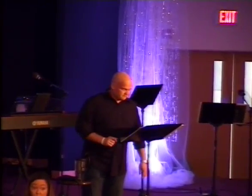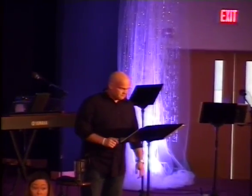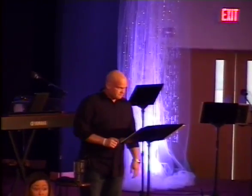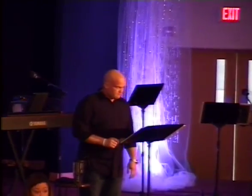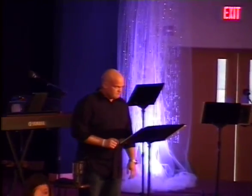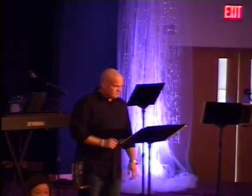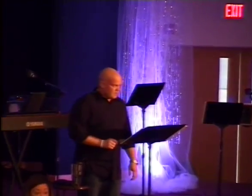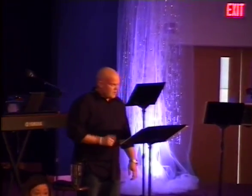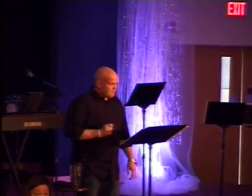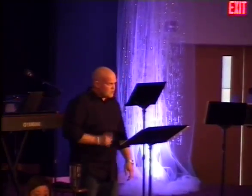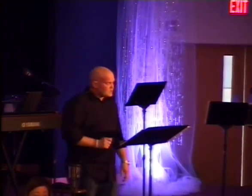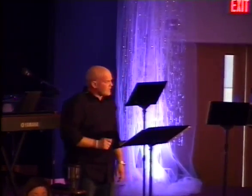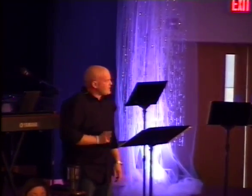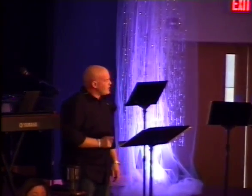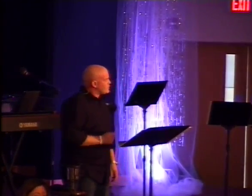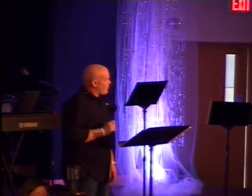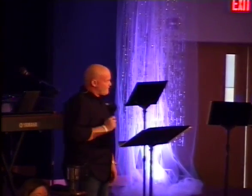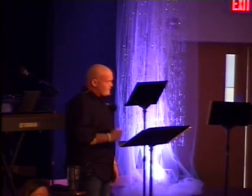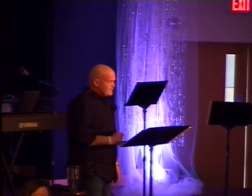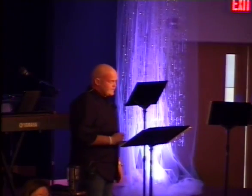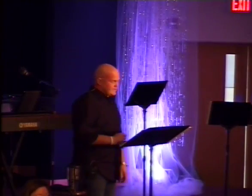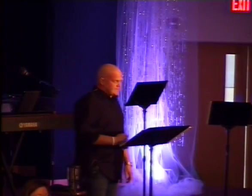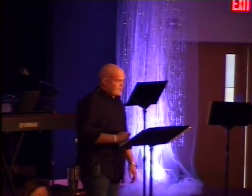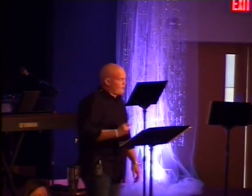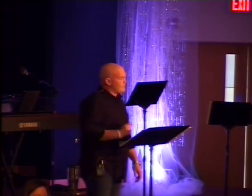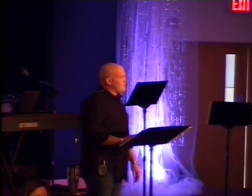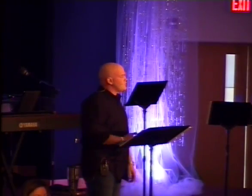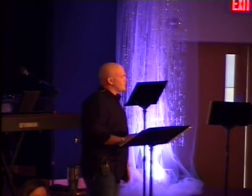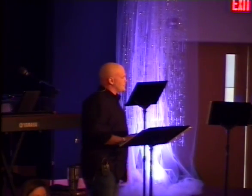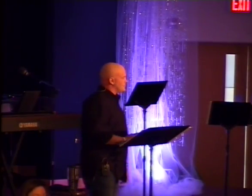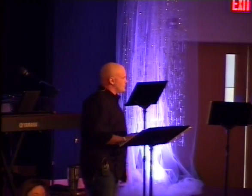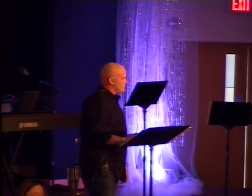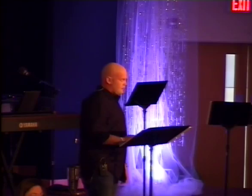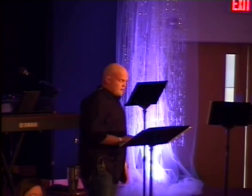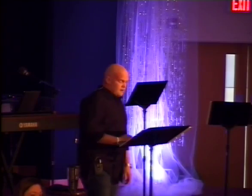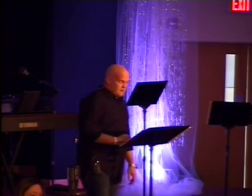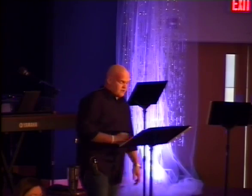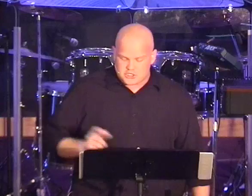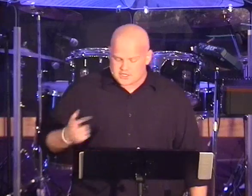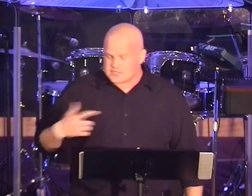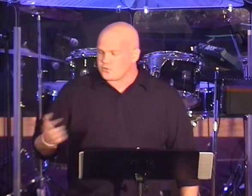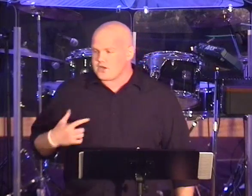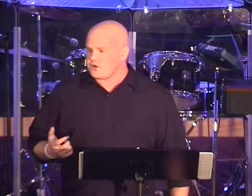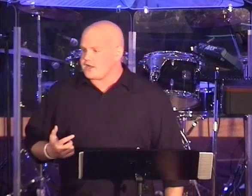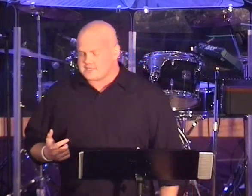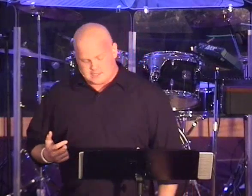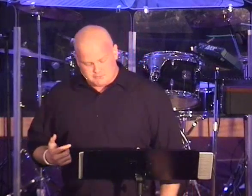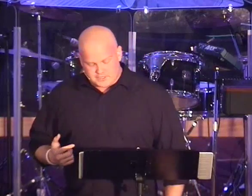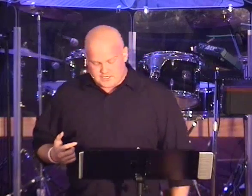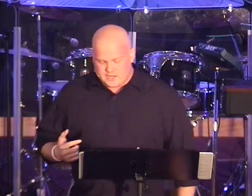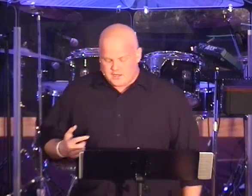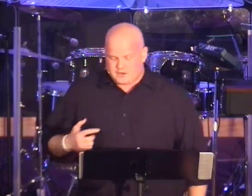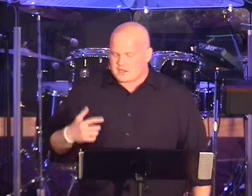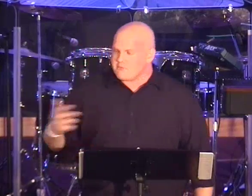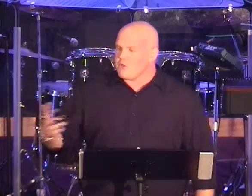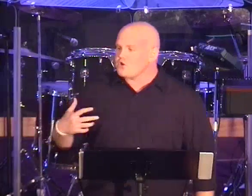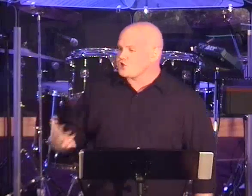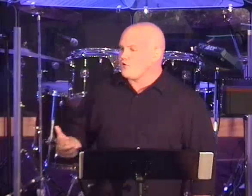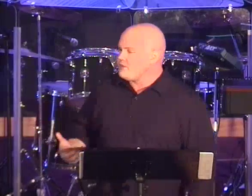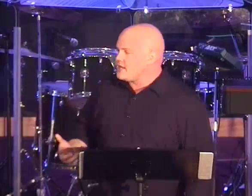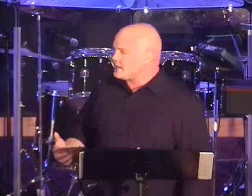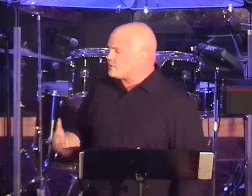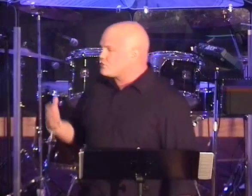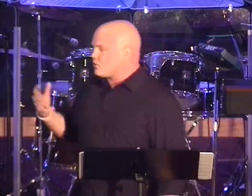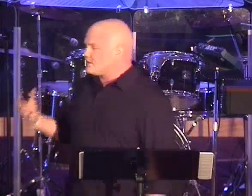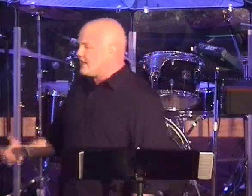God. Music attends to our feelings and our emotions. But just as we are not simply